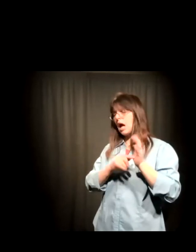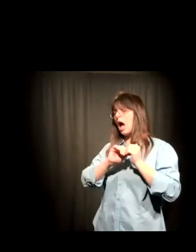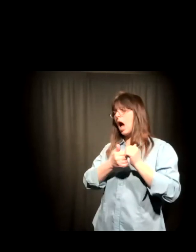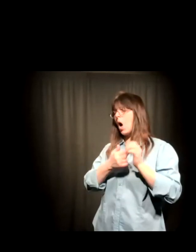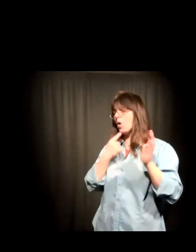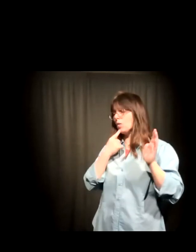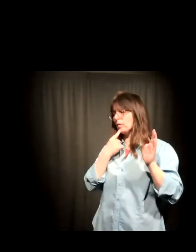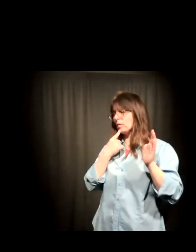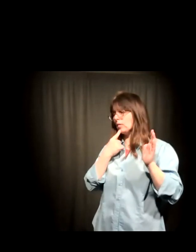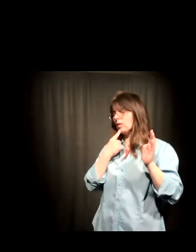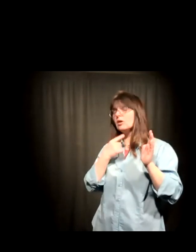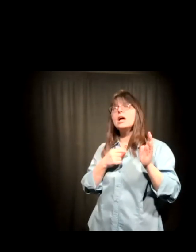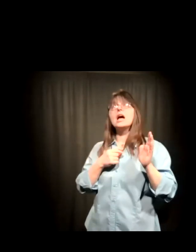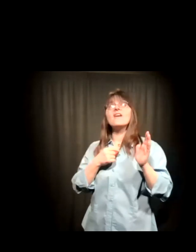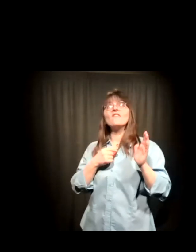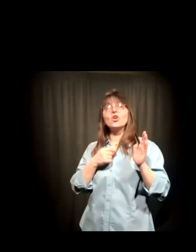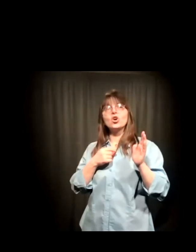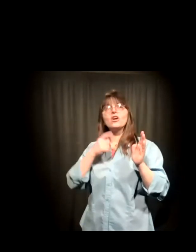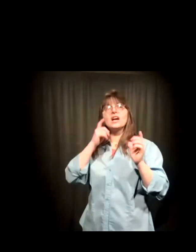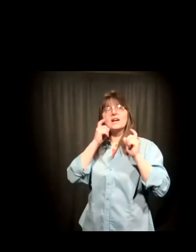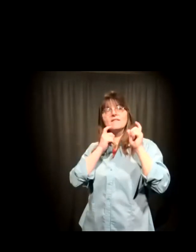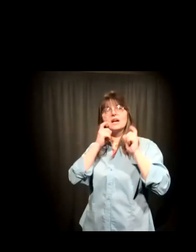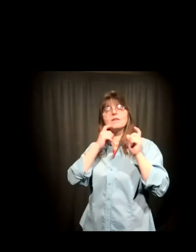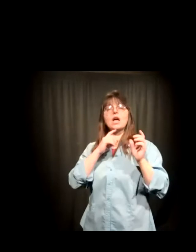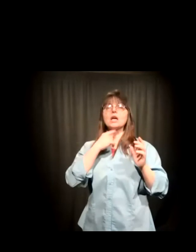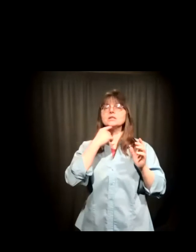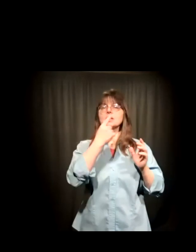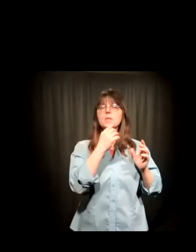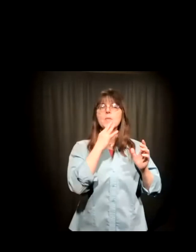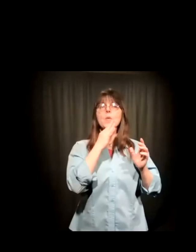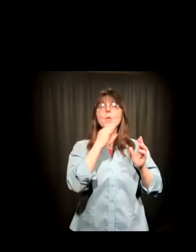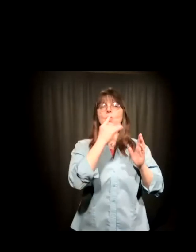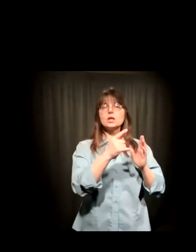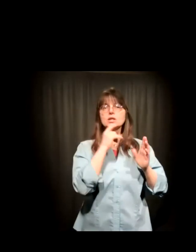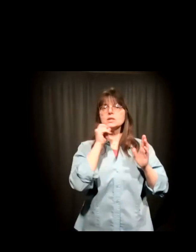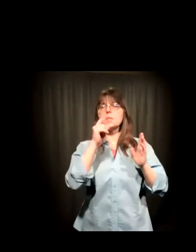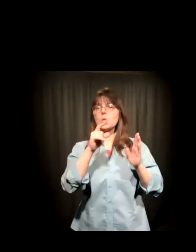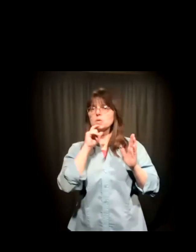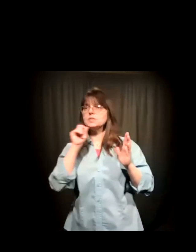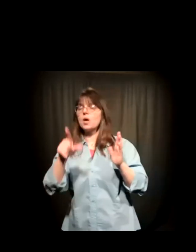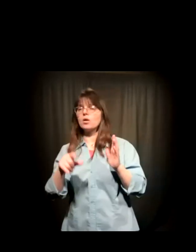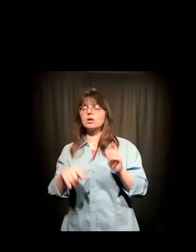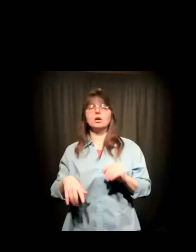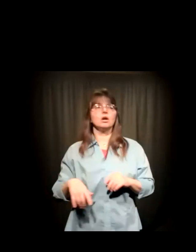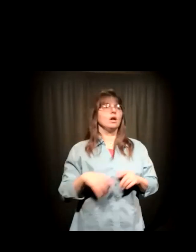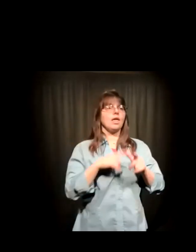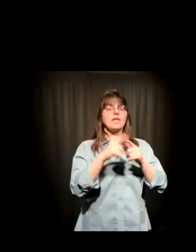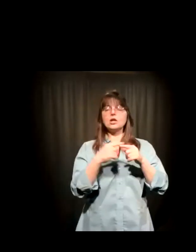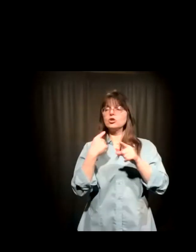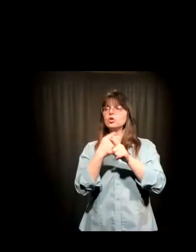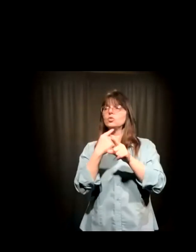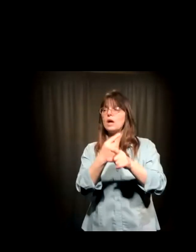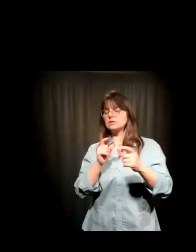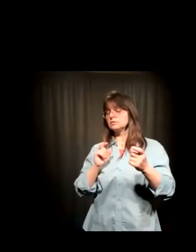spoke. The audience marveled at their quick understanding and the speed at which their words approached correct